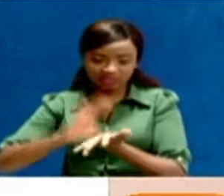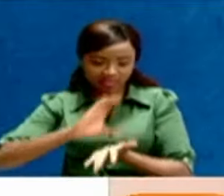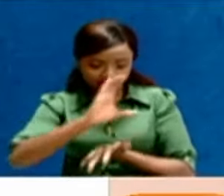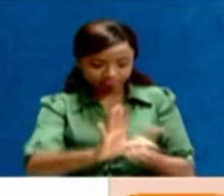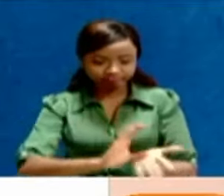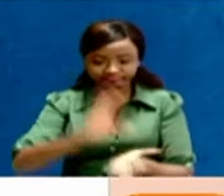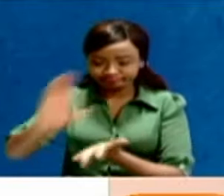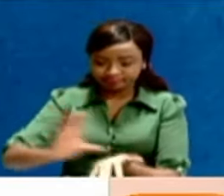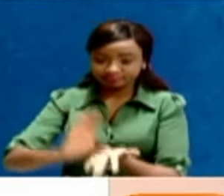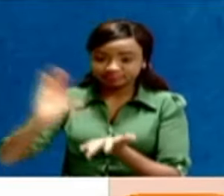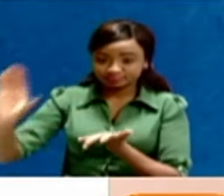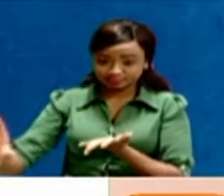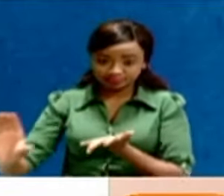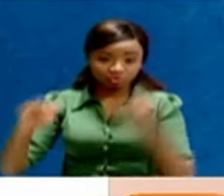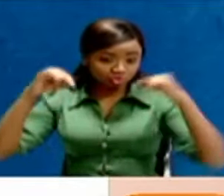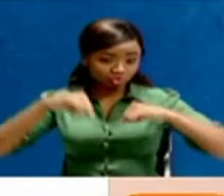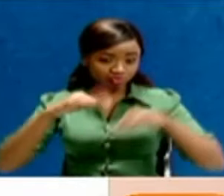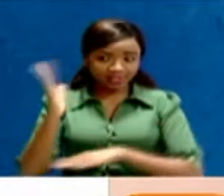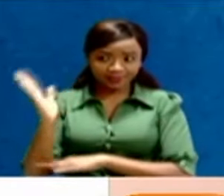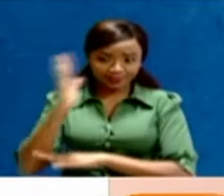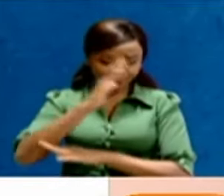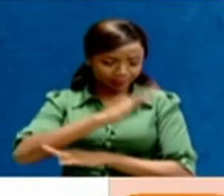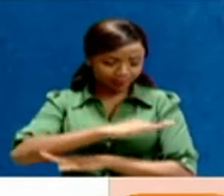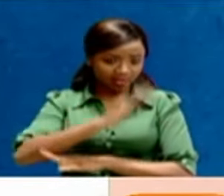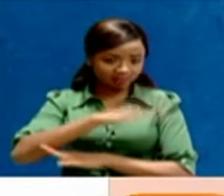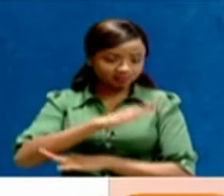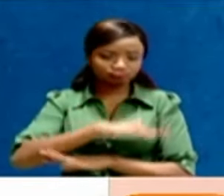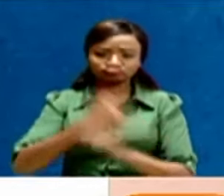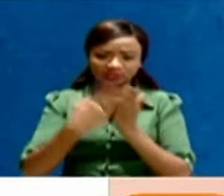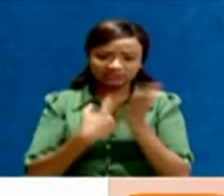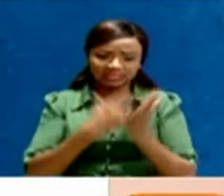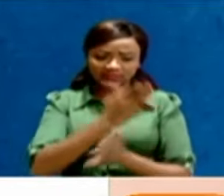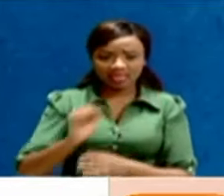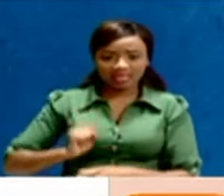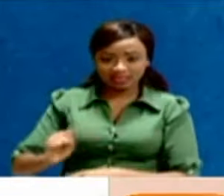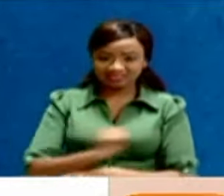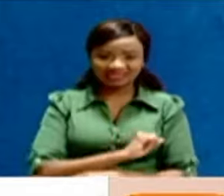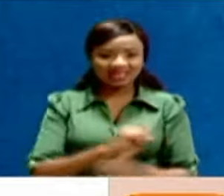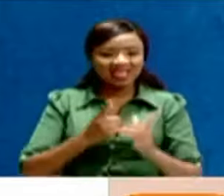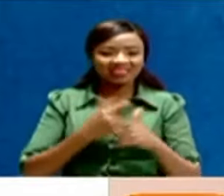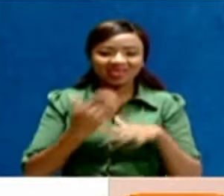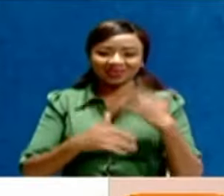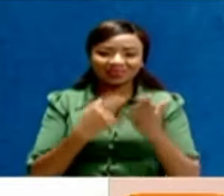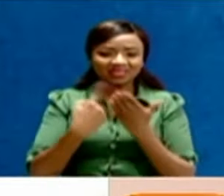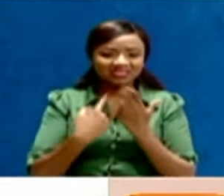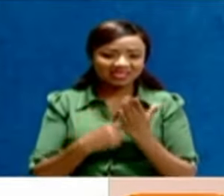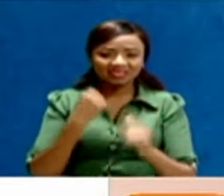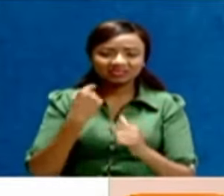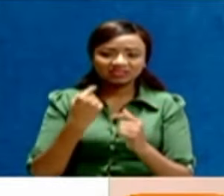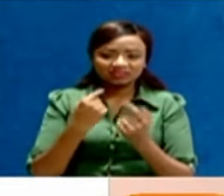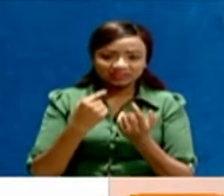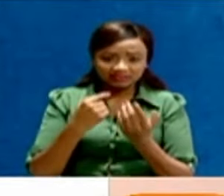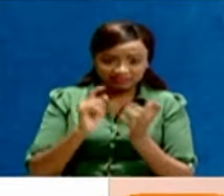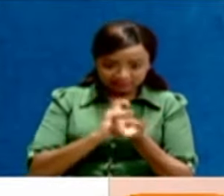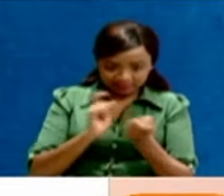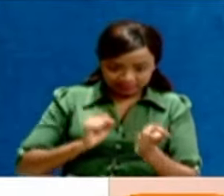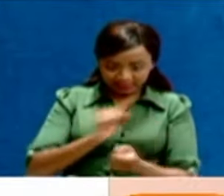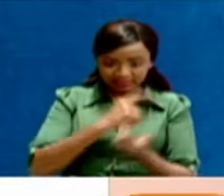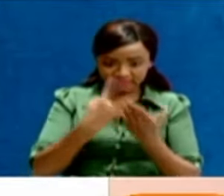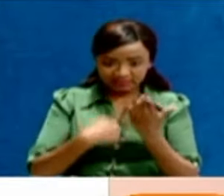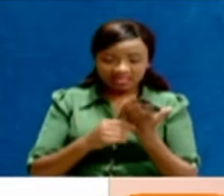It was the subject of a heated debate in the Senate for the better part of the day. In fact, at some point, the Senate was discussing an amendment proposed by